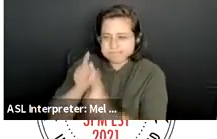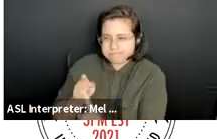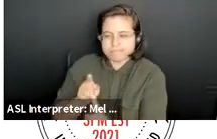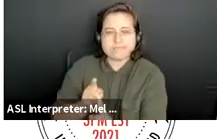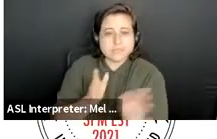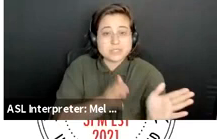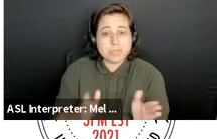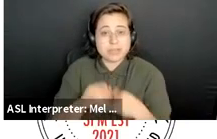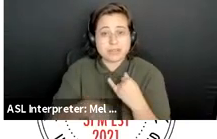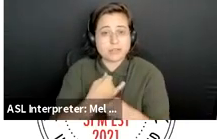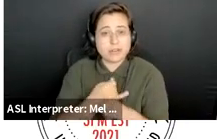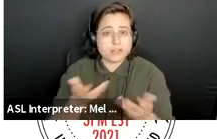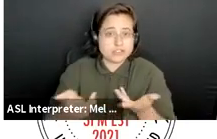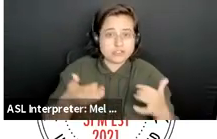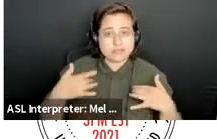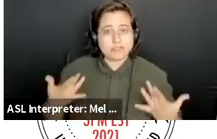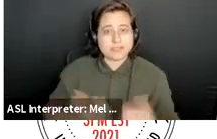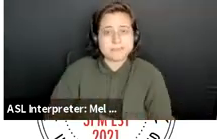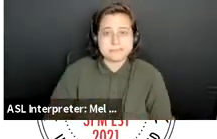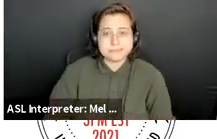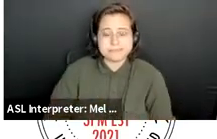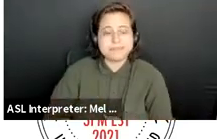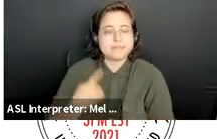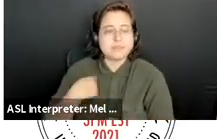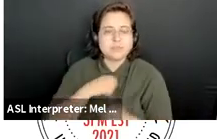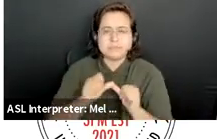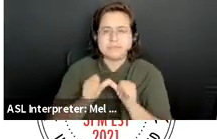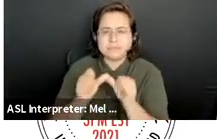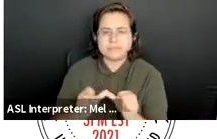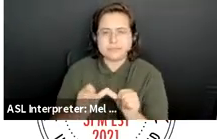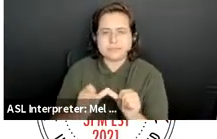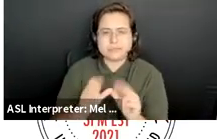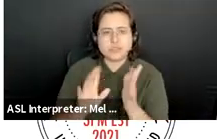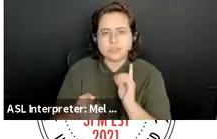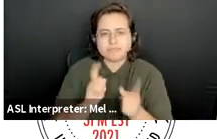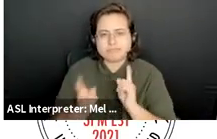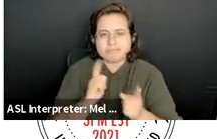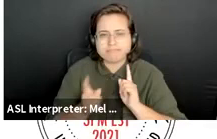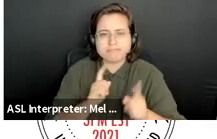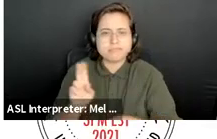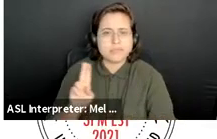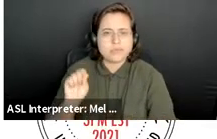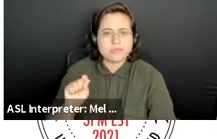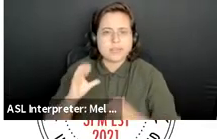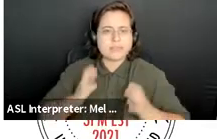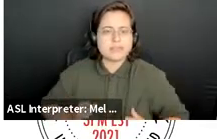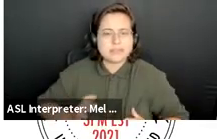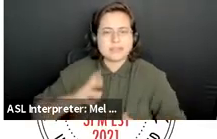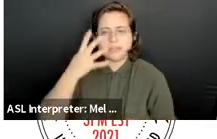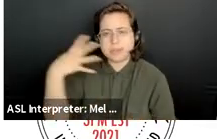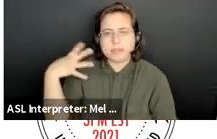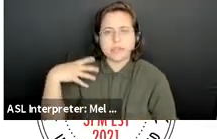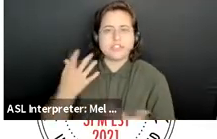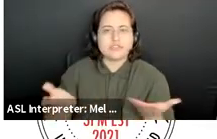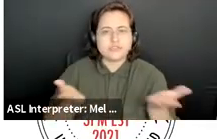international engagements. And so we continue to be in dialogue with the U.S. Citizenship and Immigration